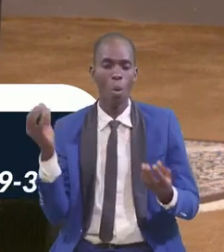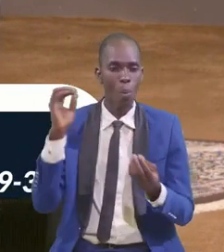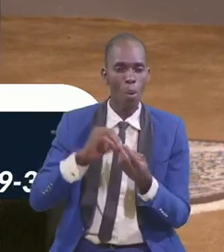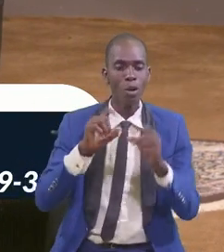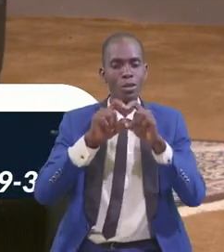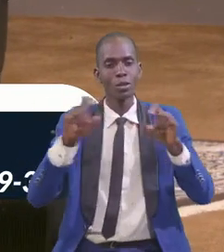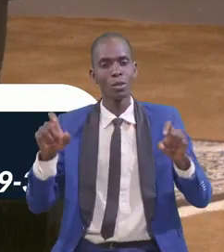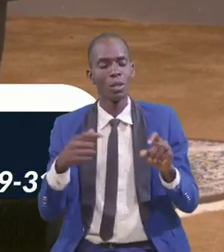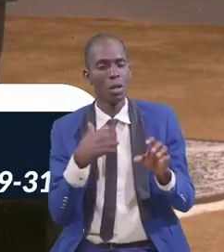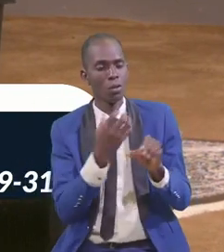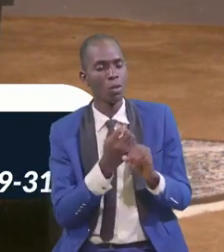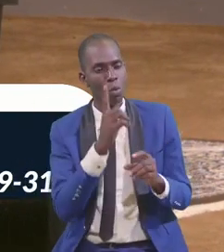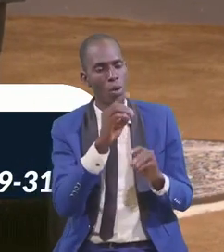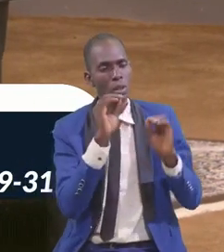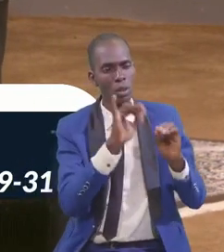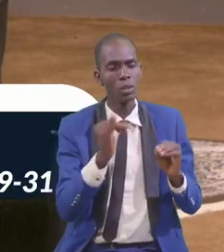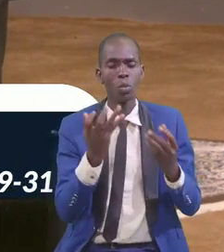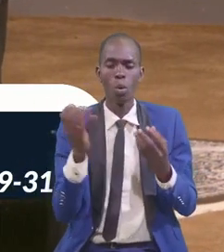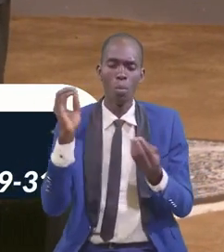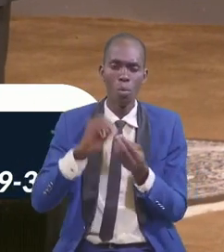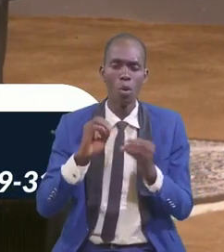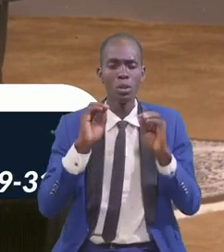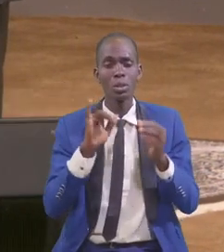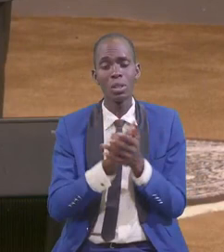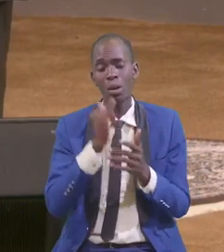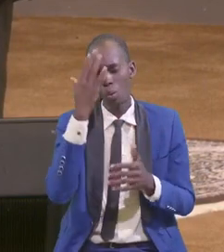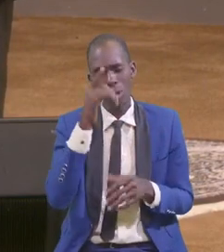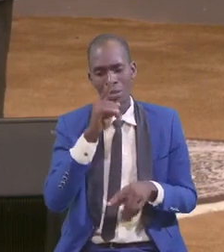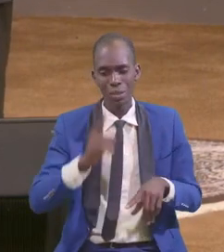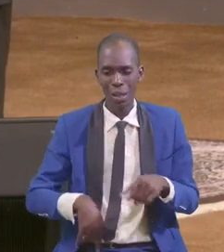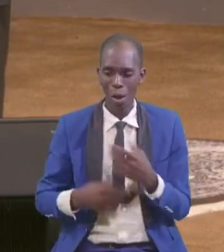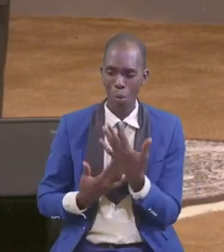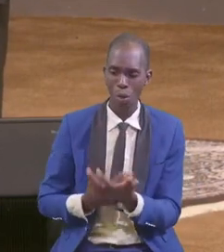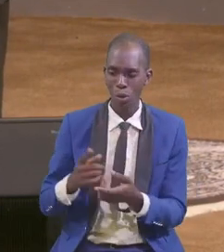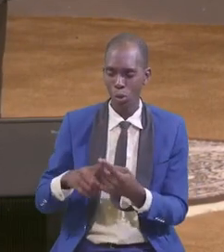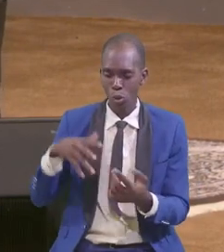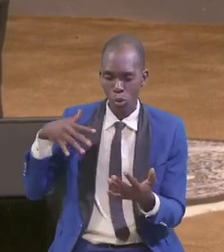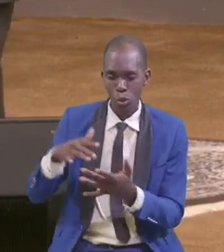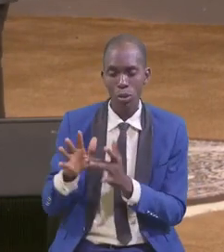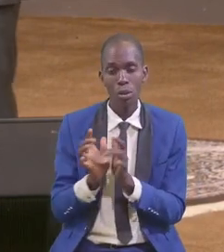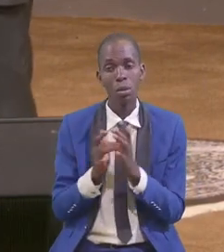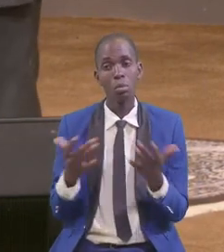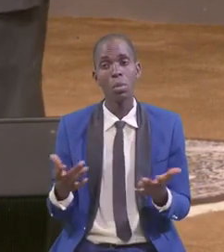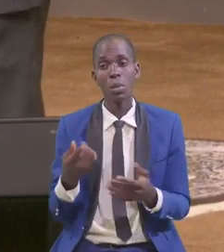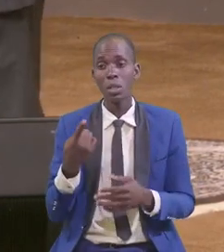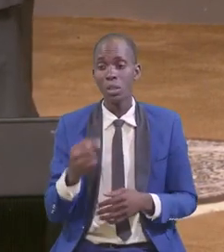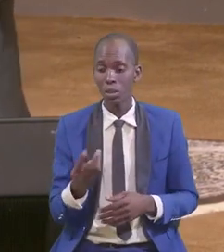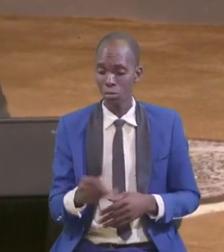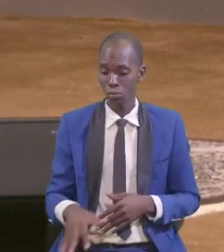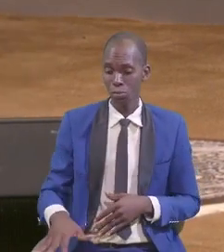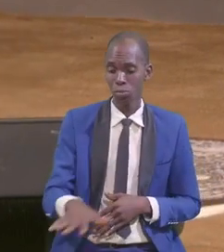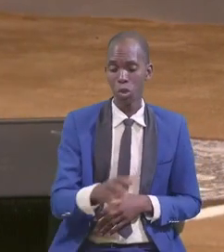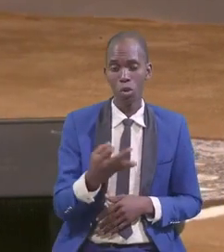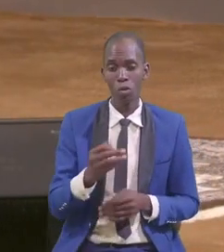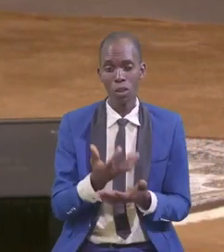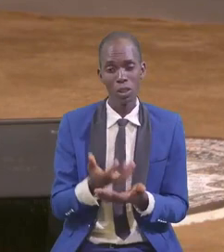doctorate, they are running for another doctorate. That's why they cannot study the Bible. The ground of a rich man brought forth